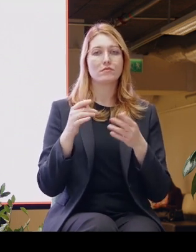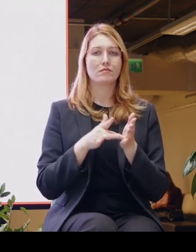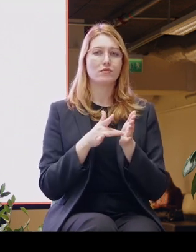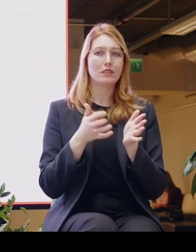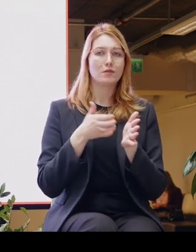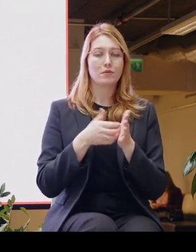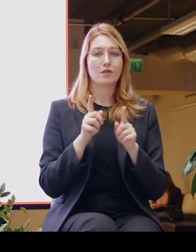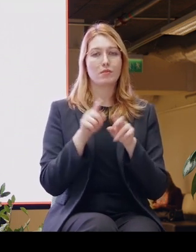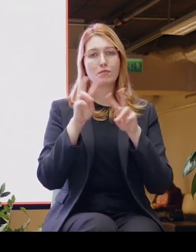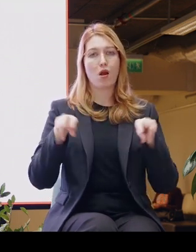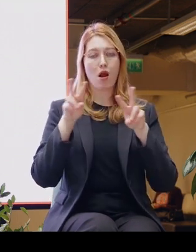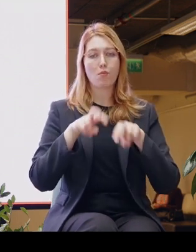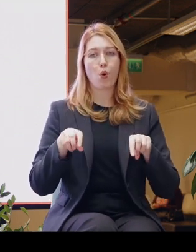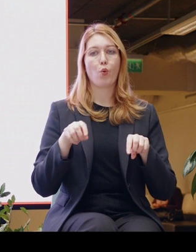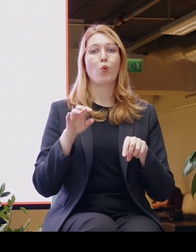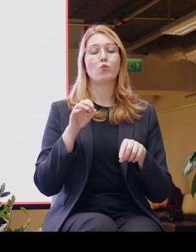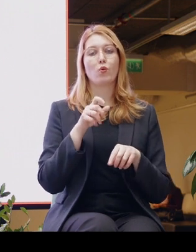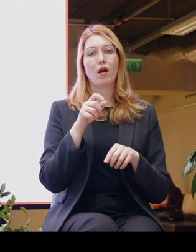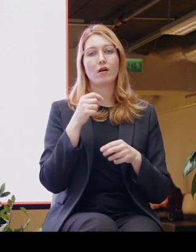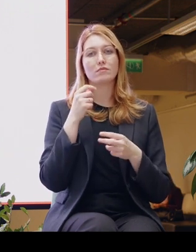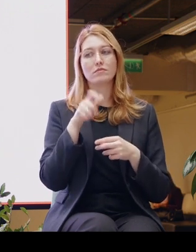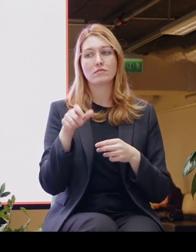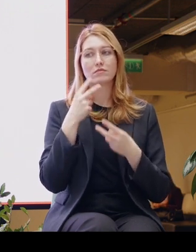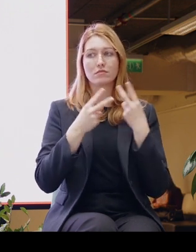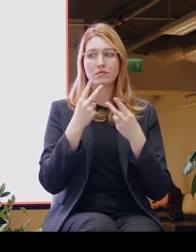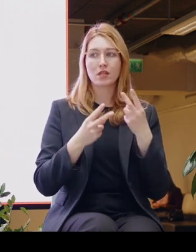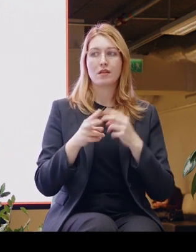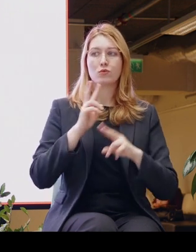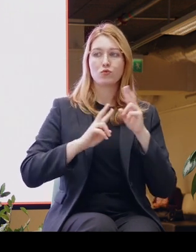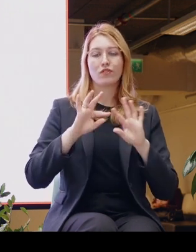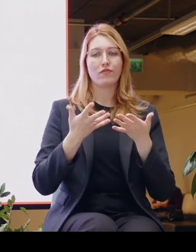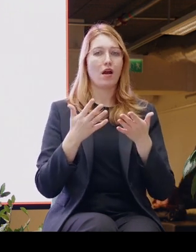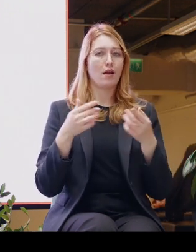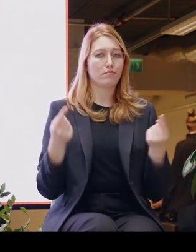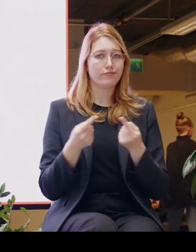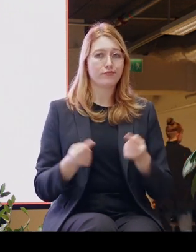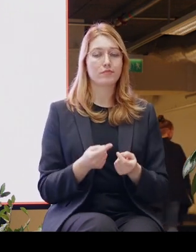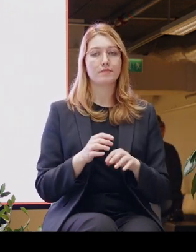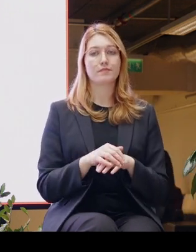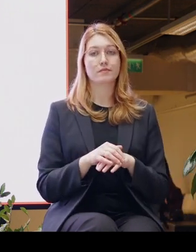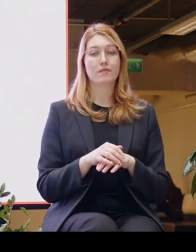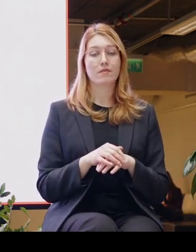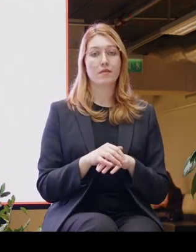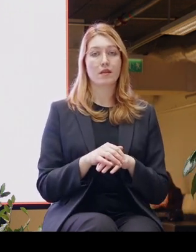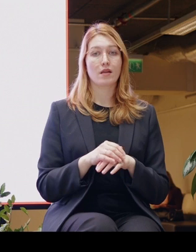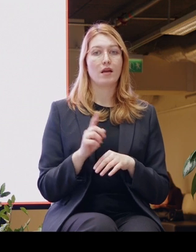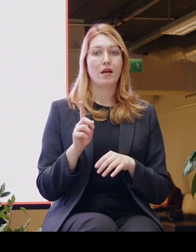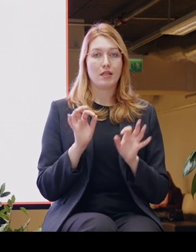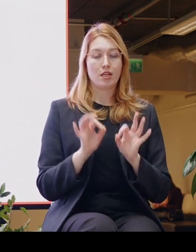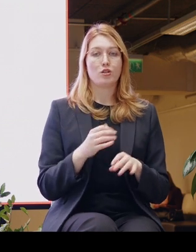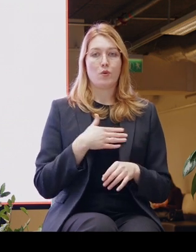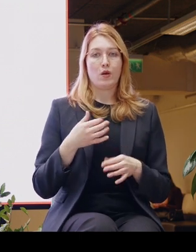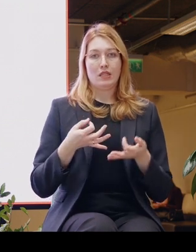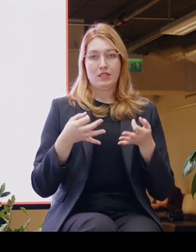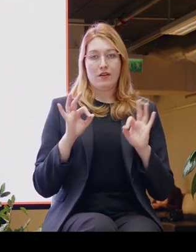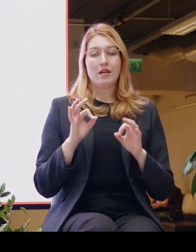checking the compliance of the building or constructions with the requirements. if it is important that they have